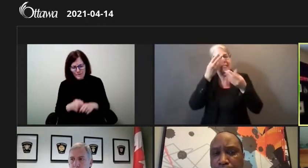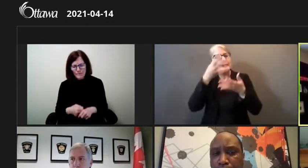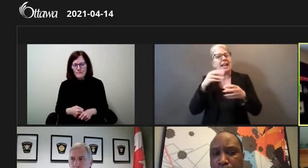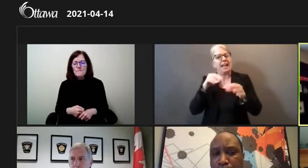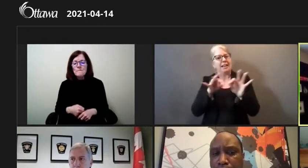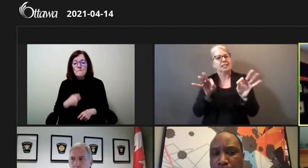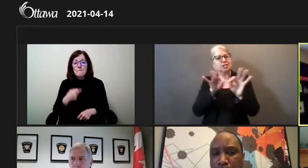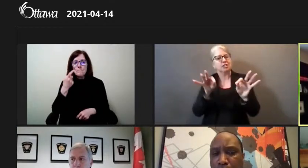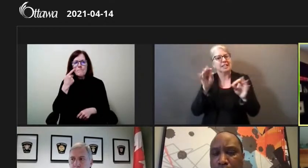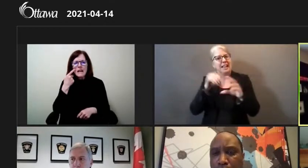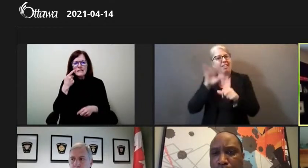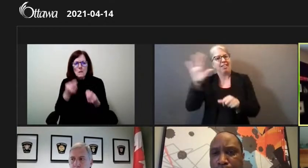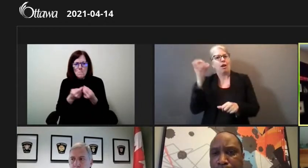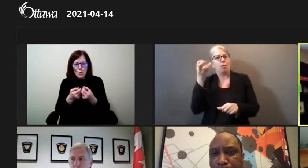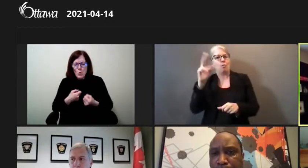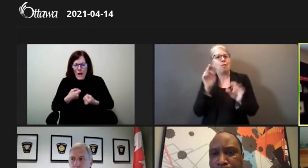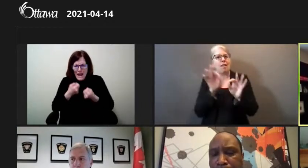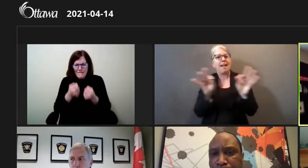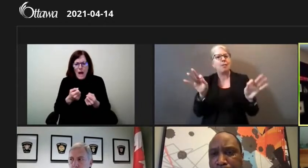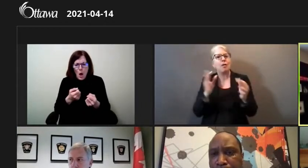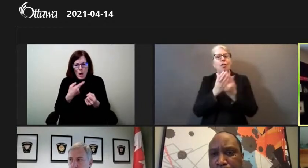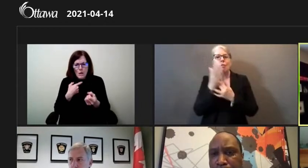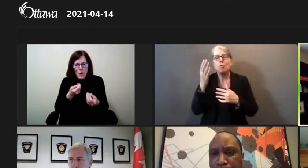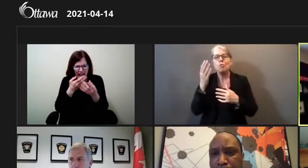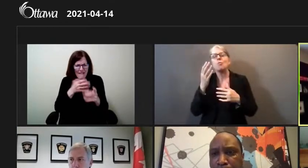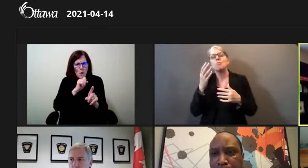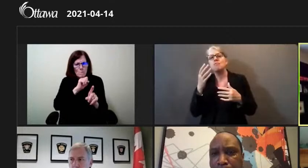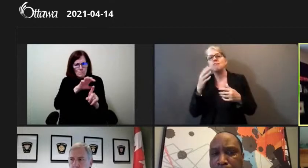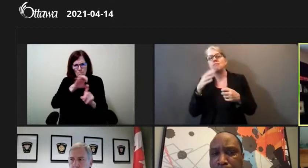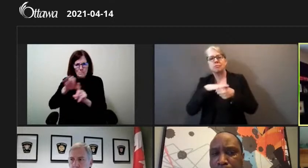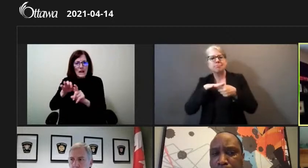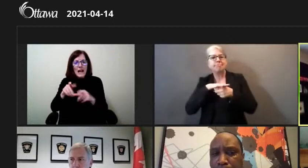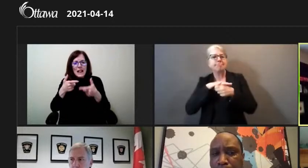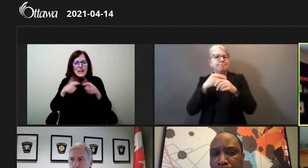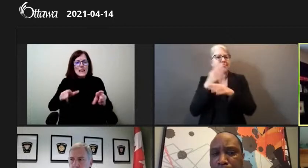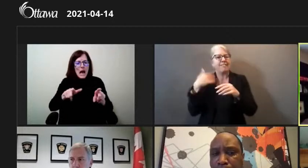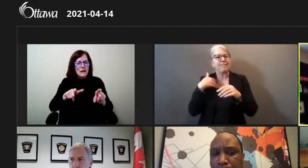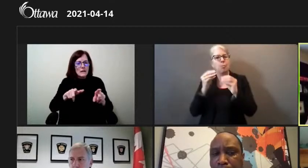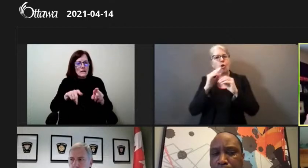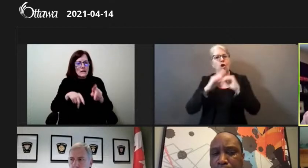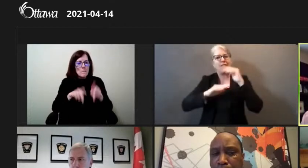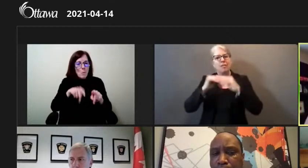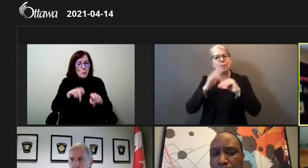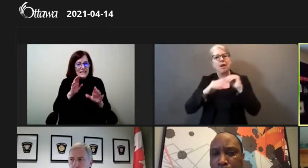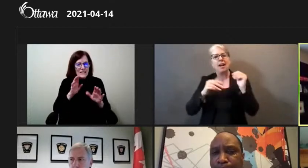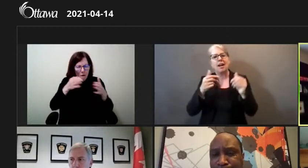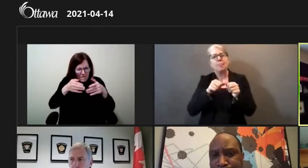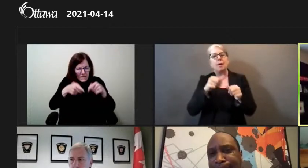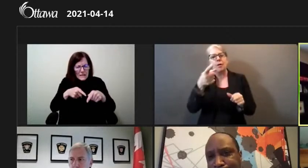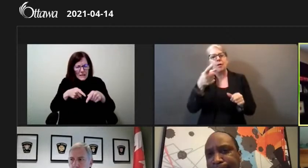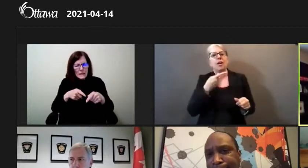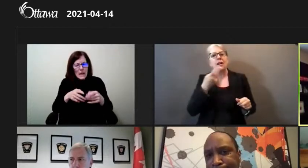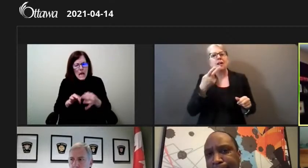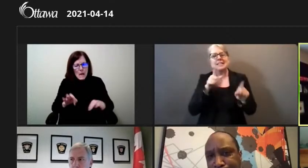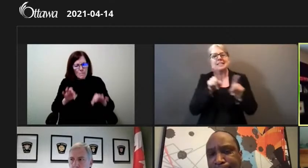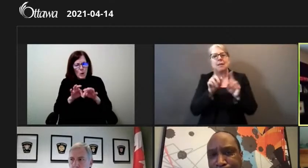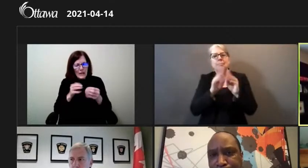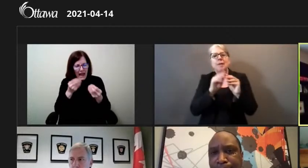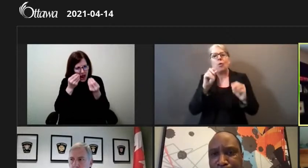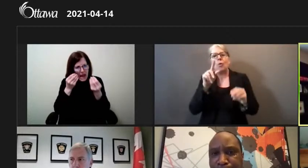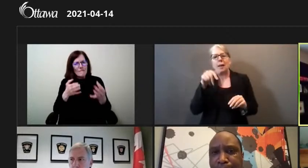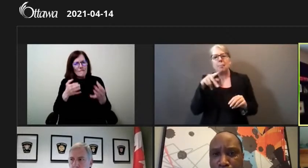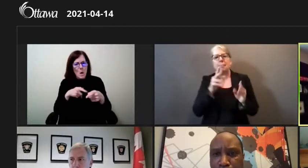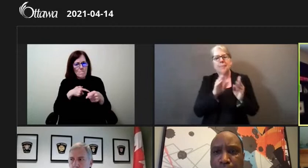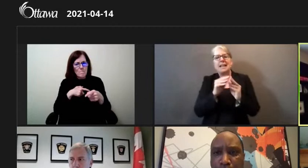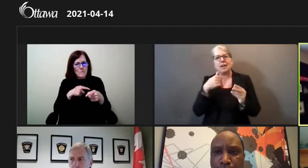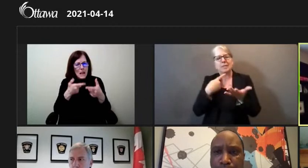through venues that they feel more comfortable with. And I think, Councillor, we were at the same OLIP meeting where we were talking about some